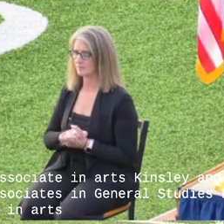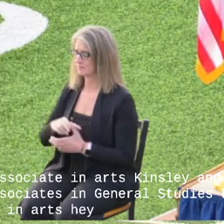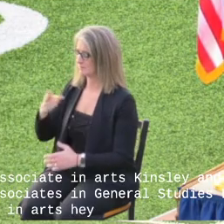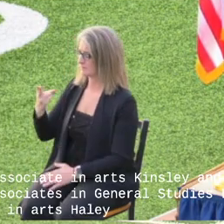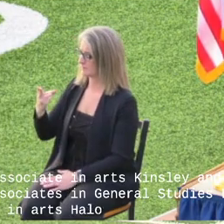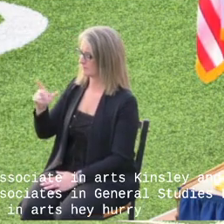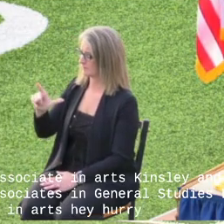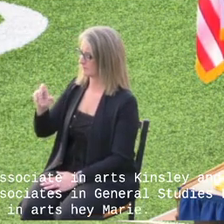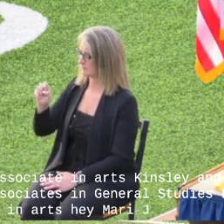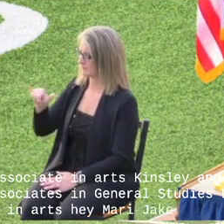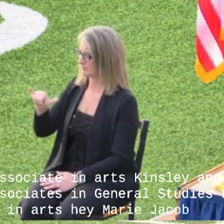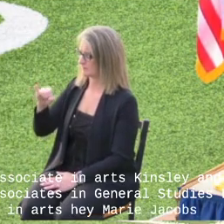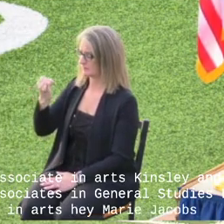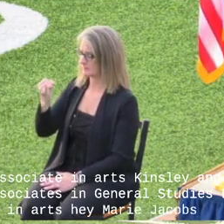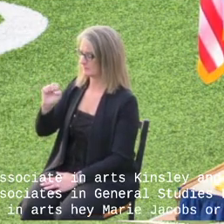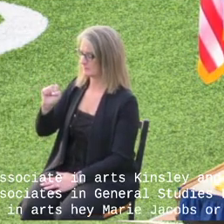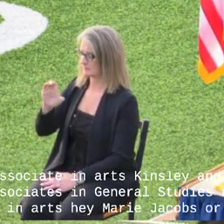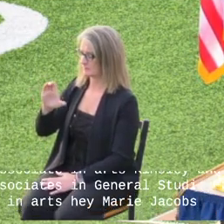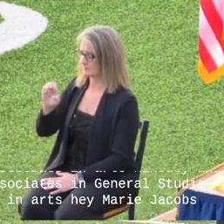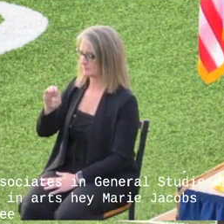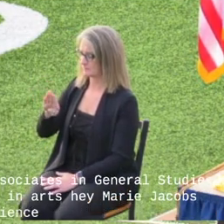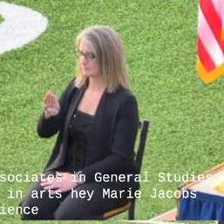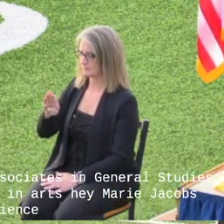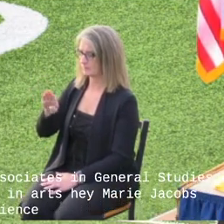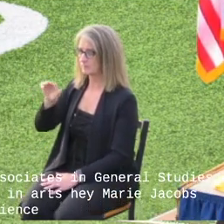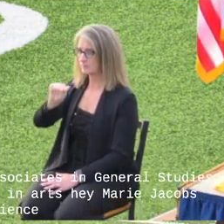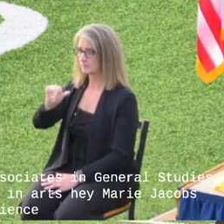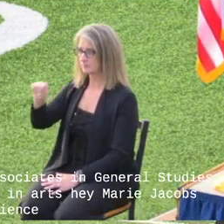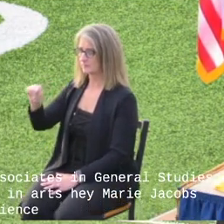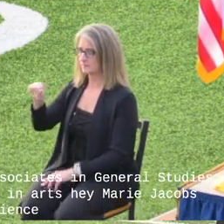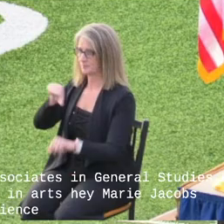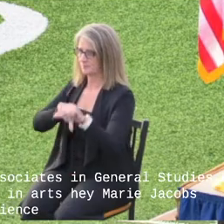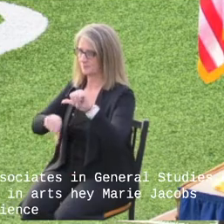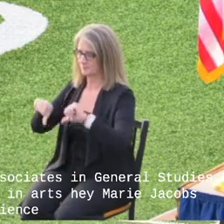Haley Marie Jacobs, Associate in Science.